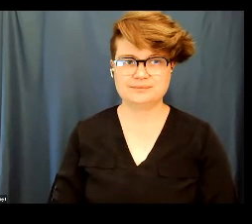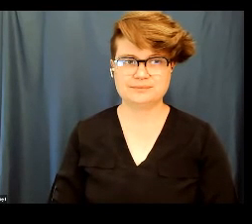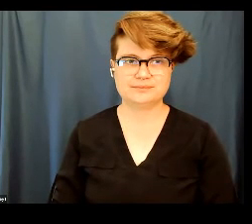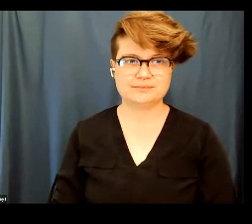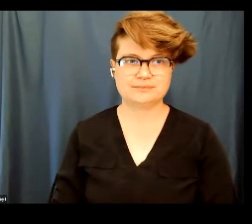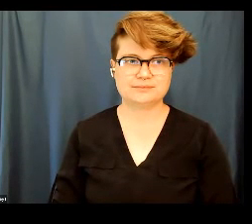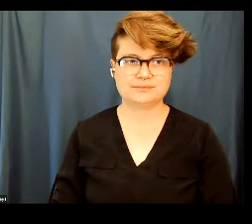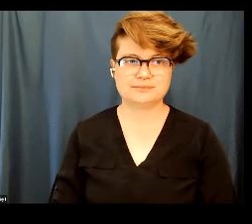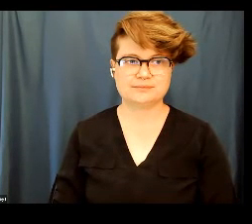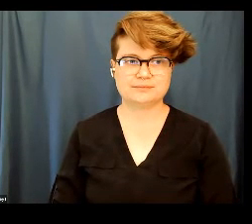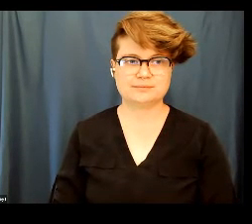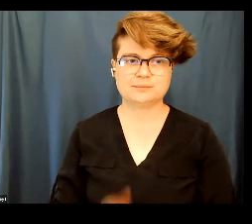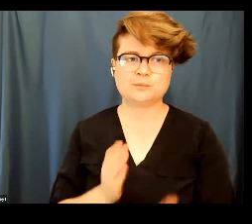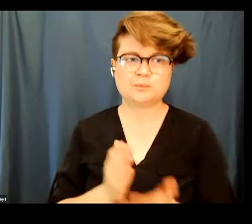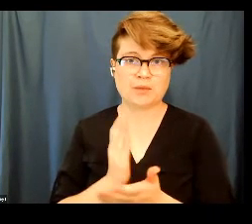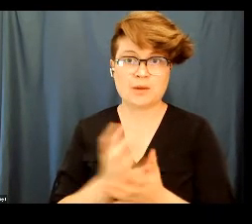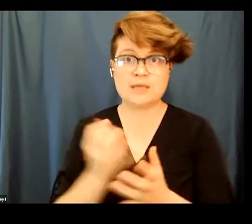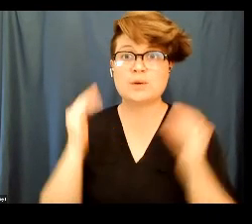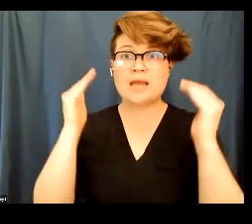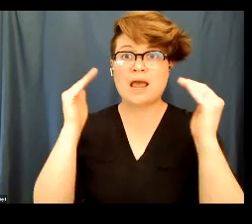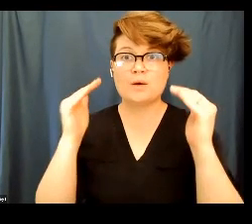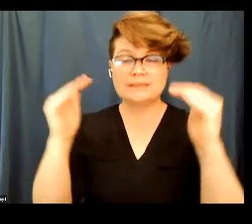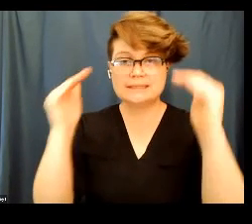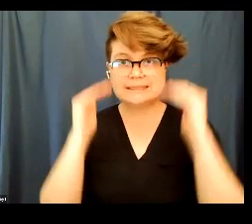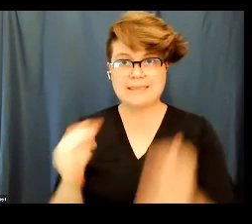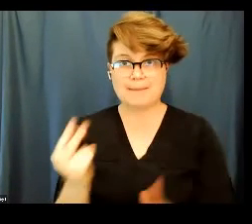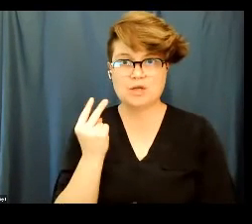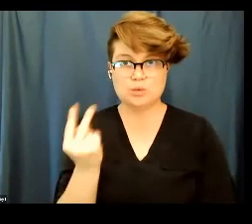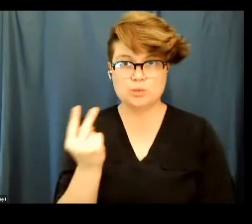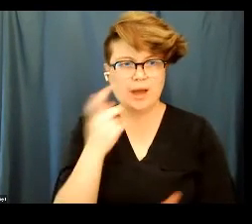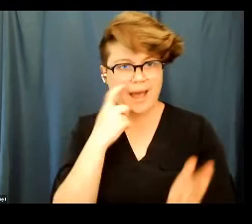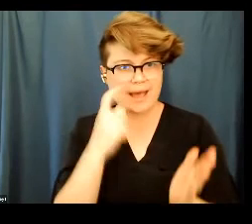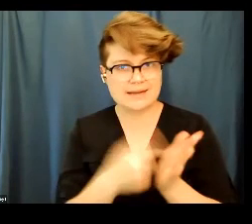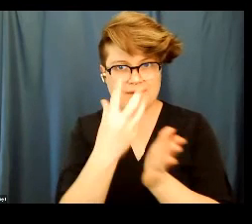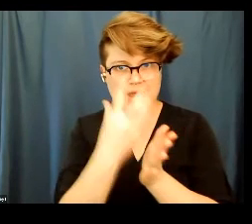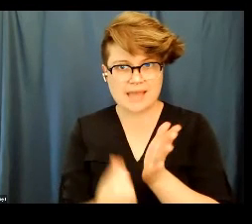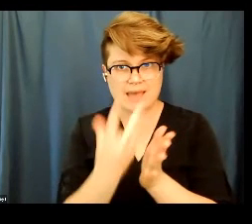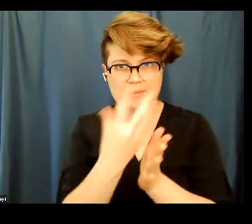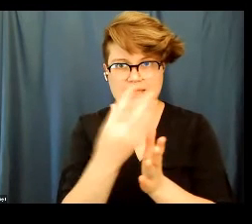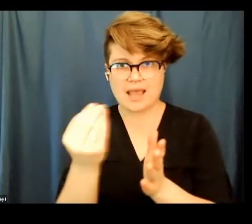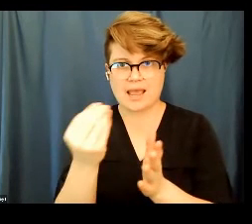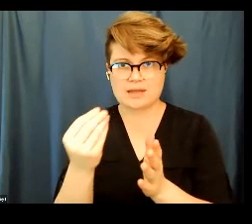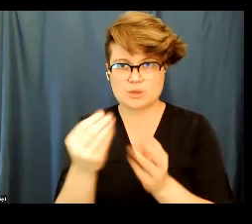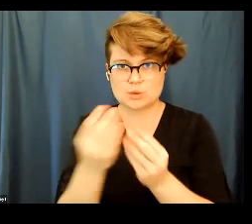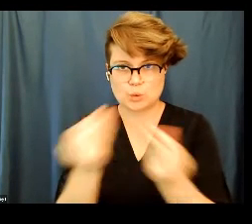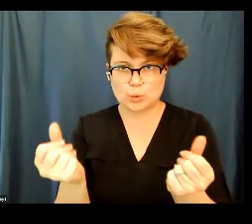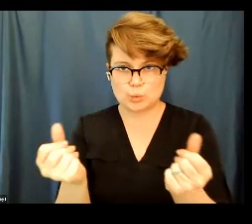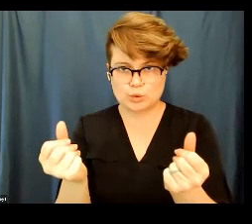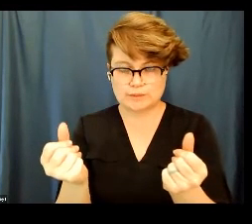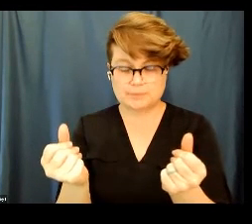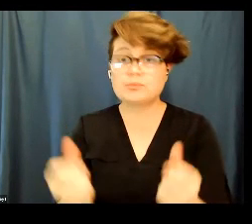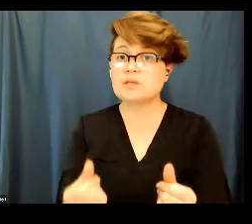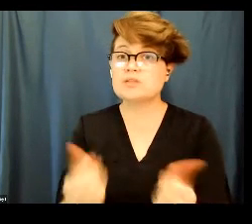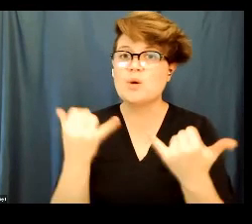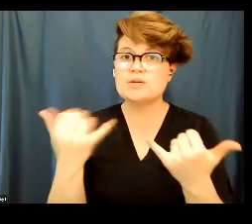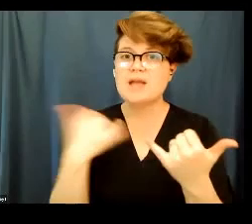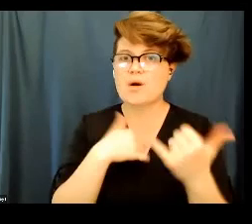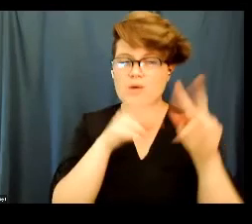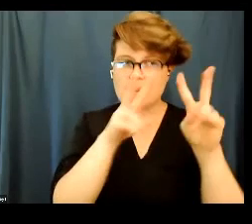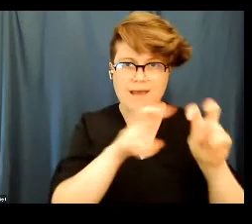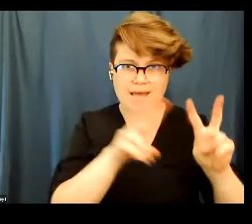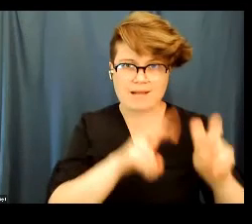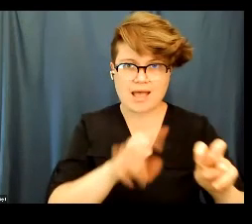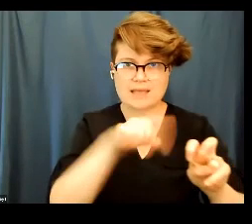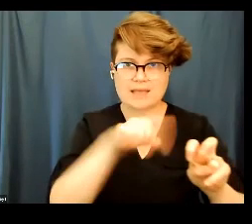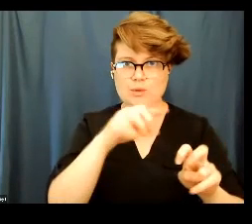All right, so step 2, identify gaps and identify solutions. So now we're gonna do an analysis of those